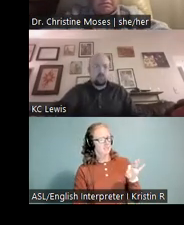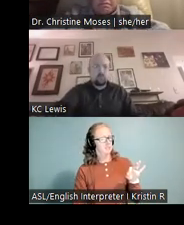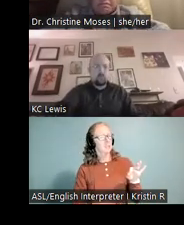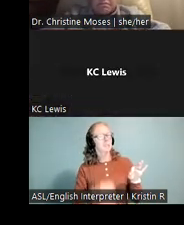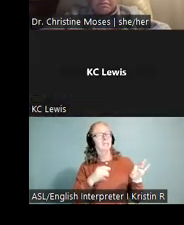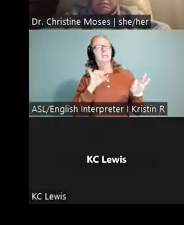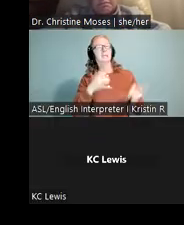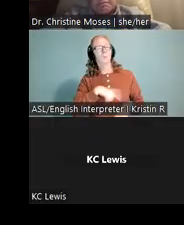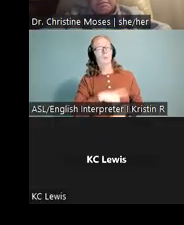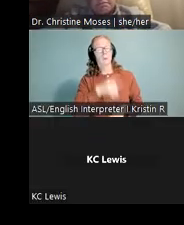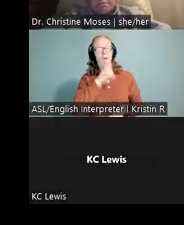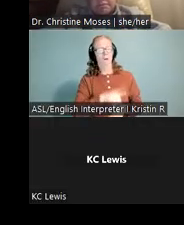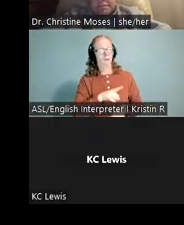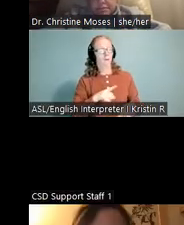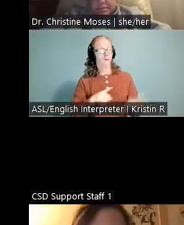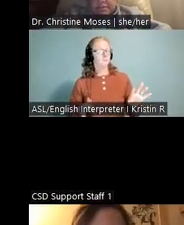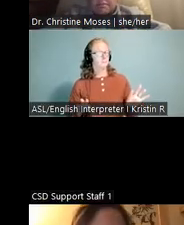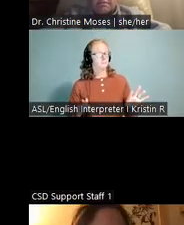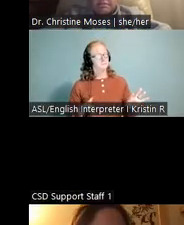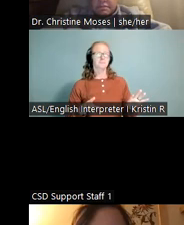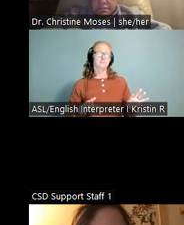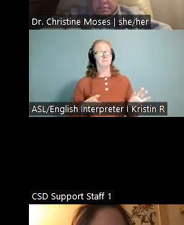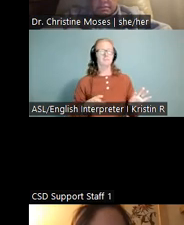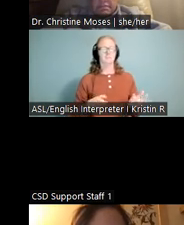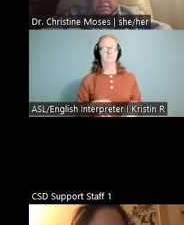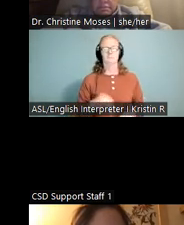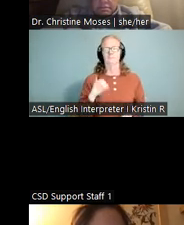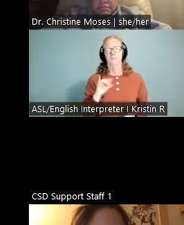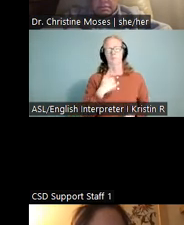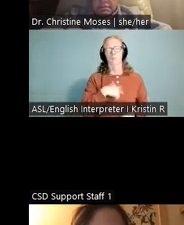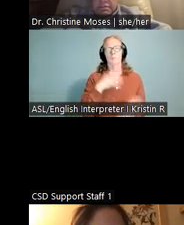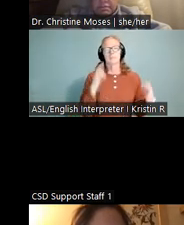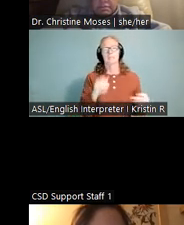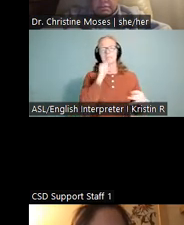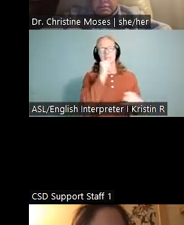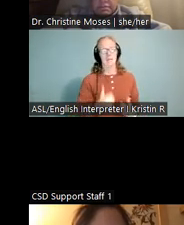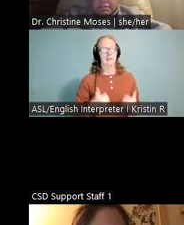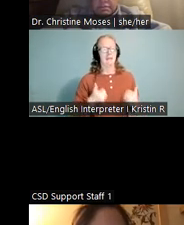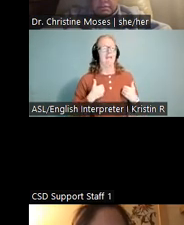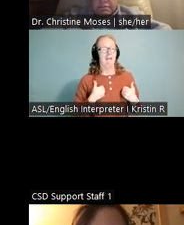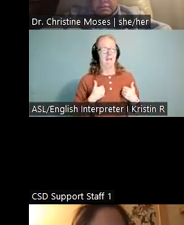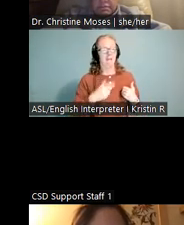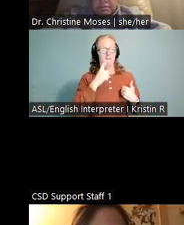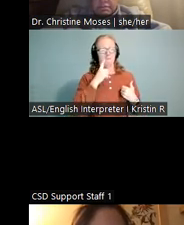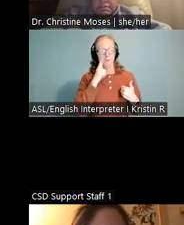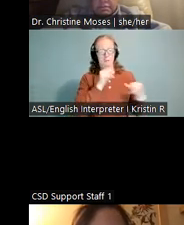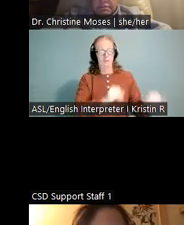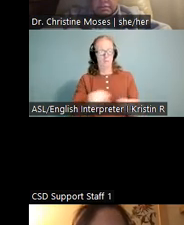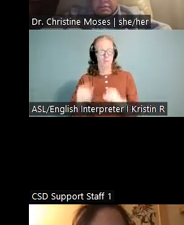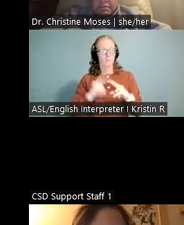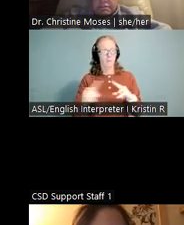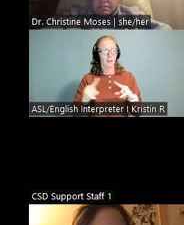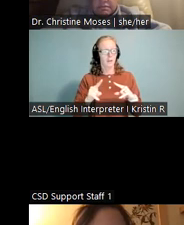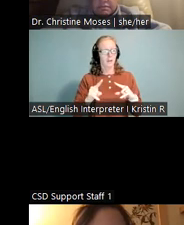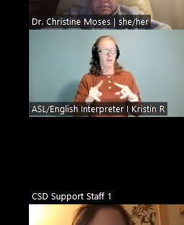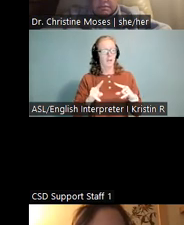are, if we're decided to not have it up to an individual, but up to that the